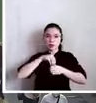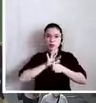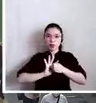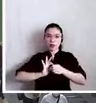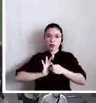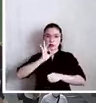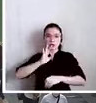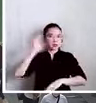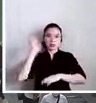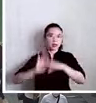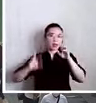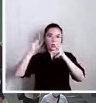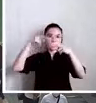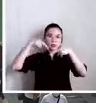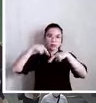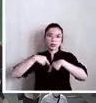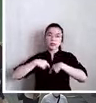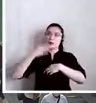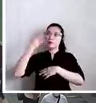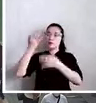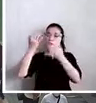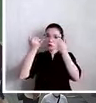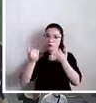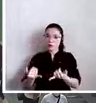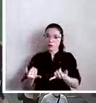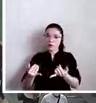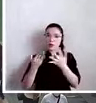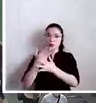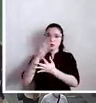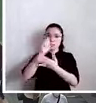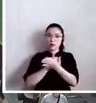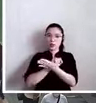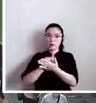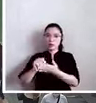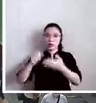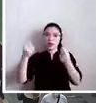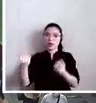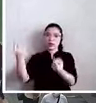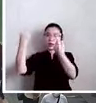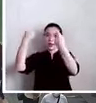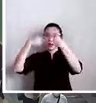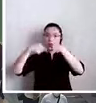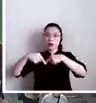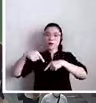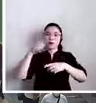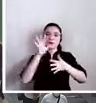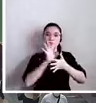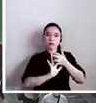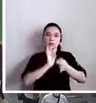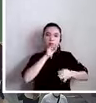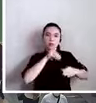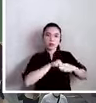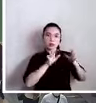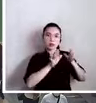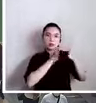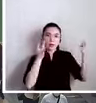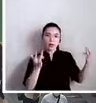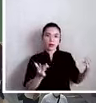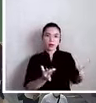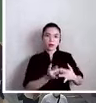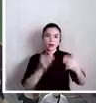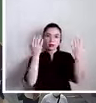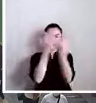I cannot at this moment receive you sacramentally, come at least spiritually into my heart. I